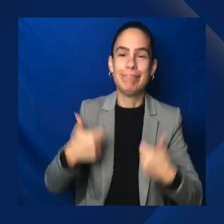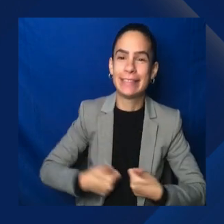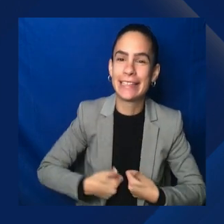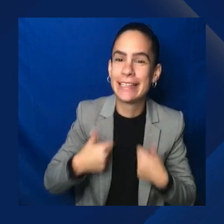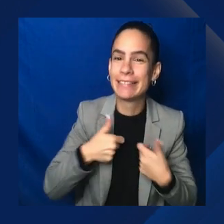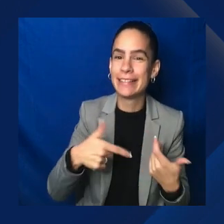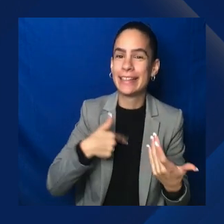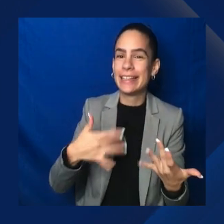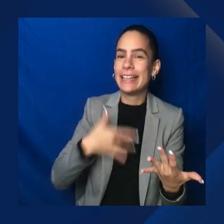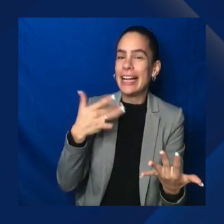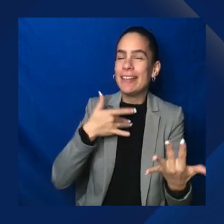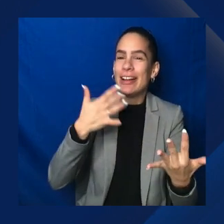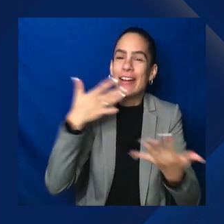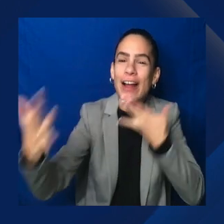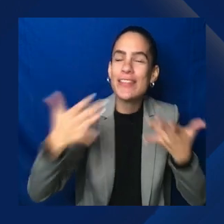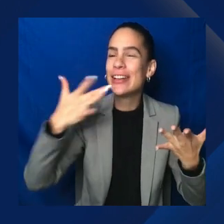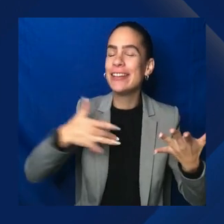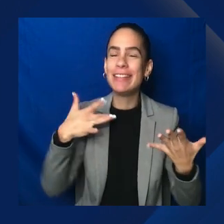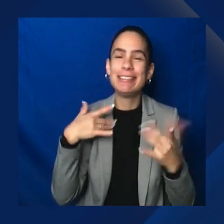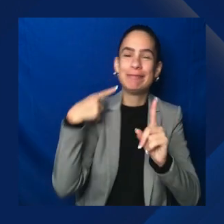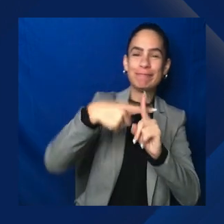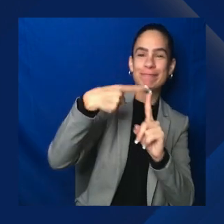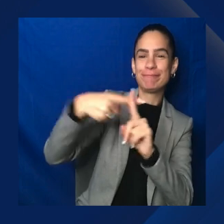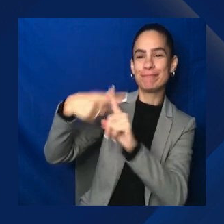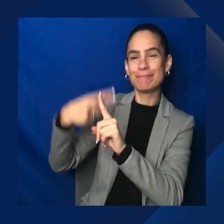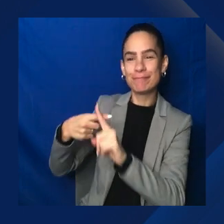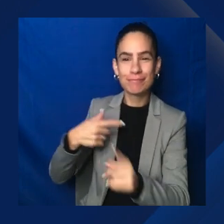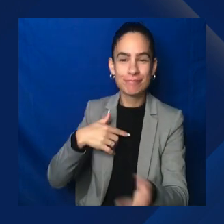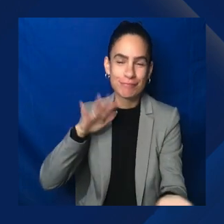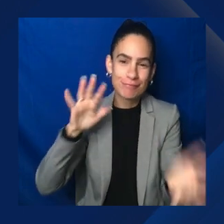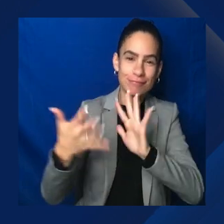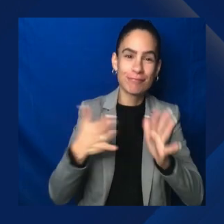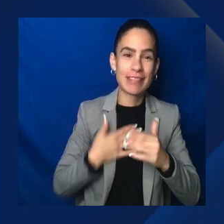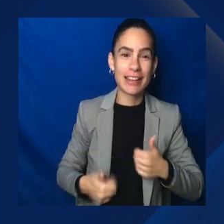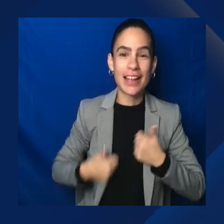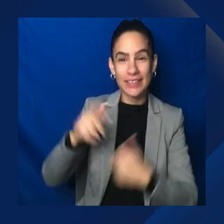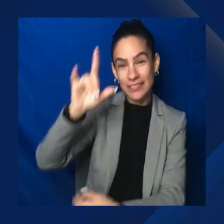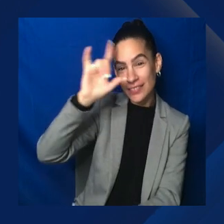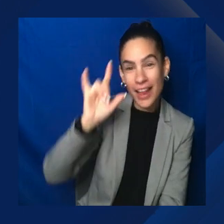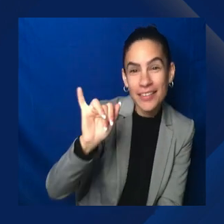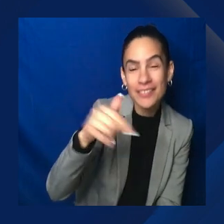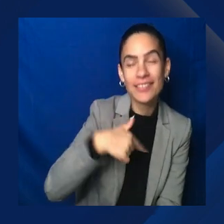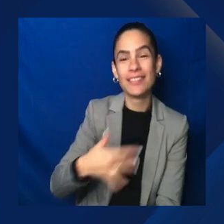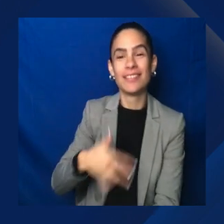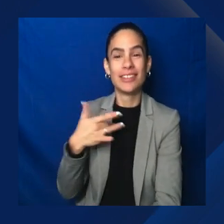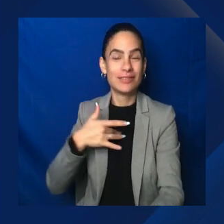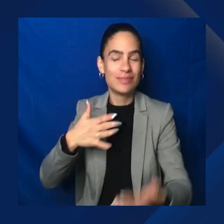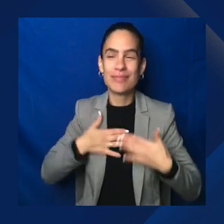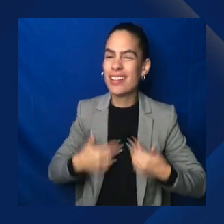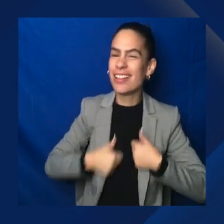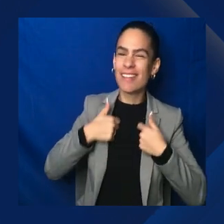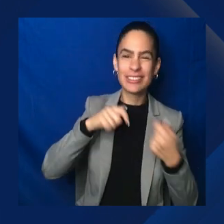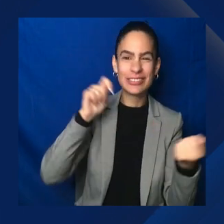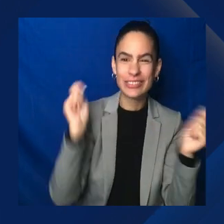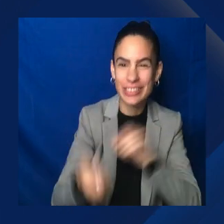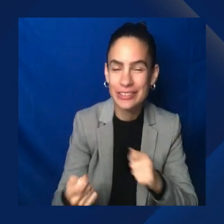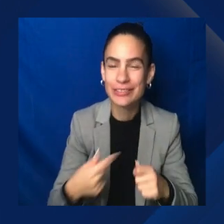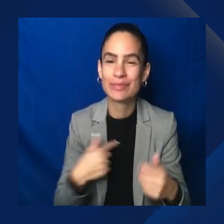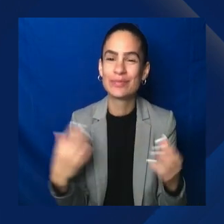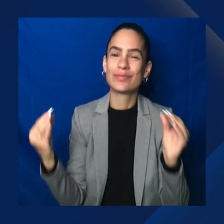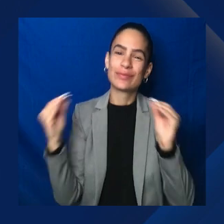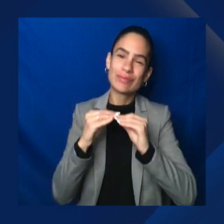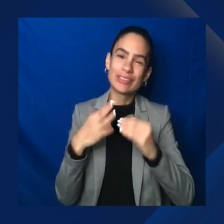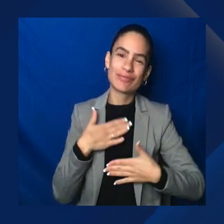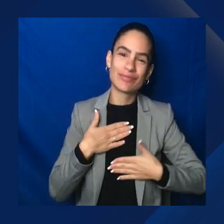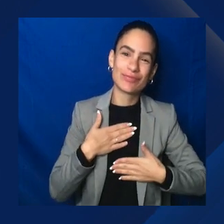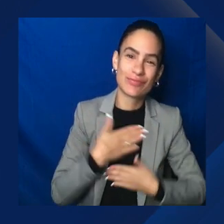it transformed my life. You know, it forever changed me. And I'm so much more appreciative of the life that we have now. You